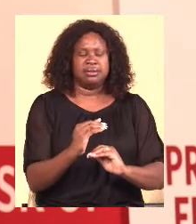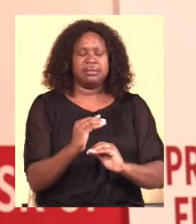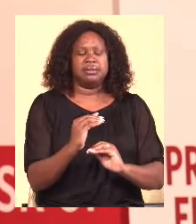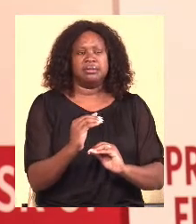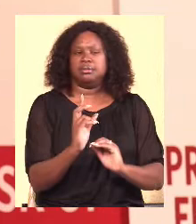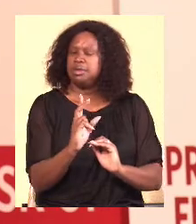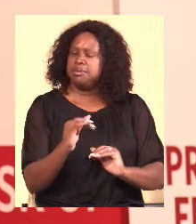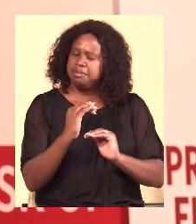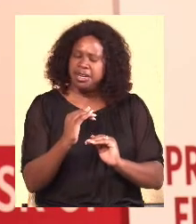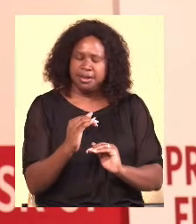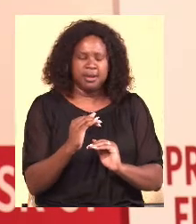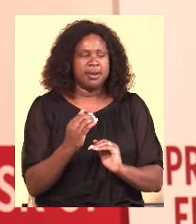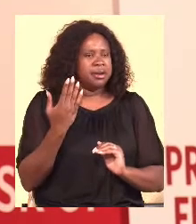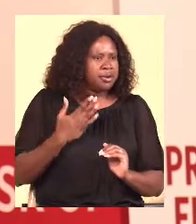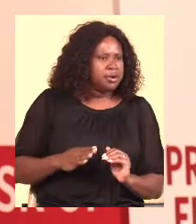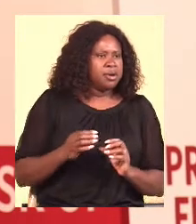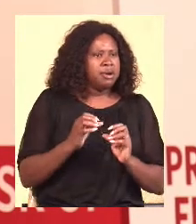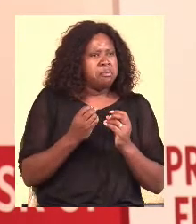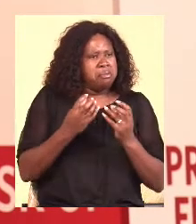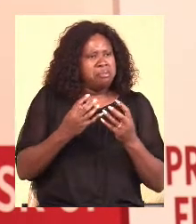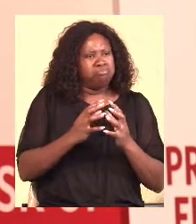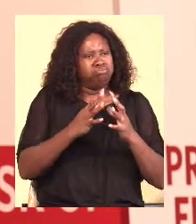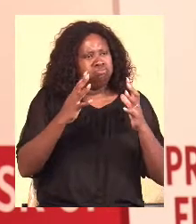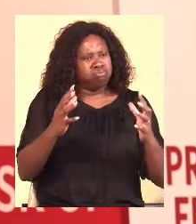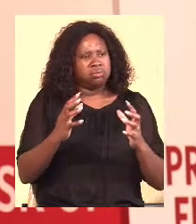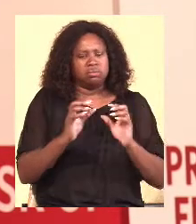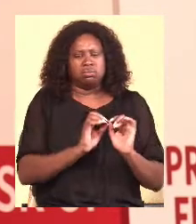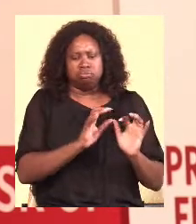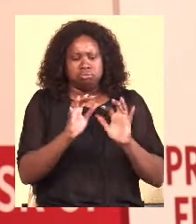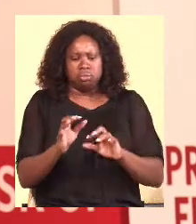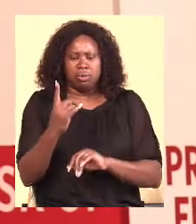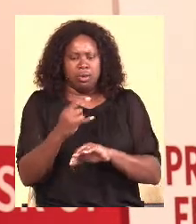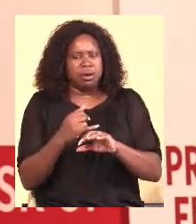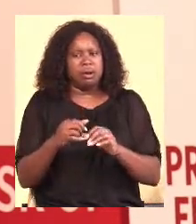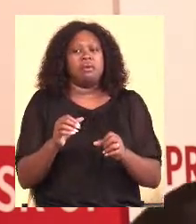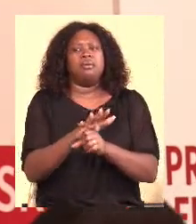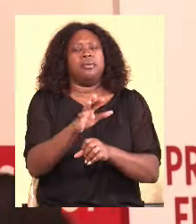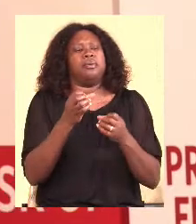that we do not have people overcrowding at one place. Thank you.